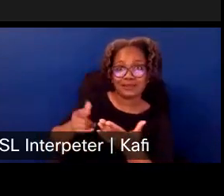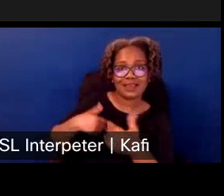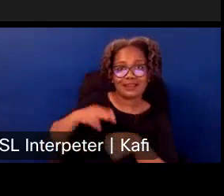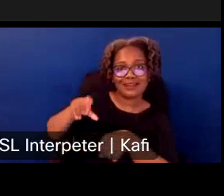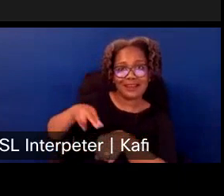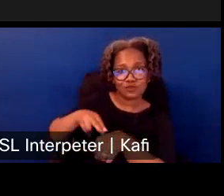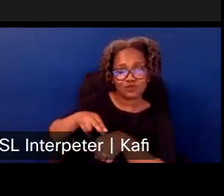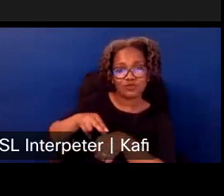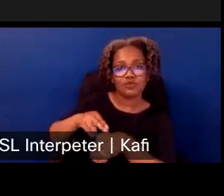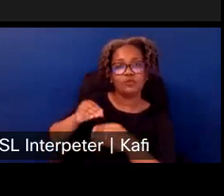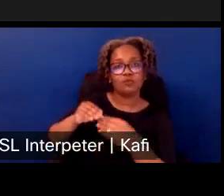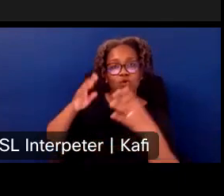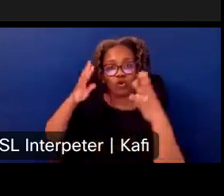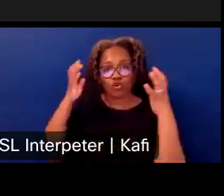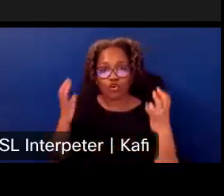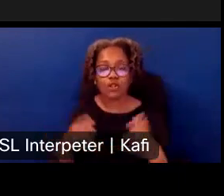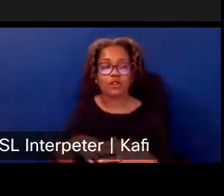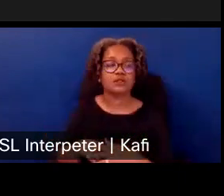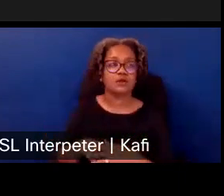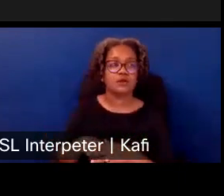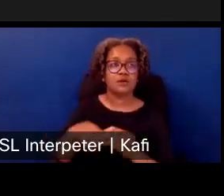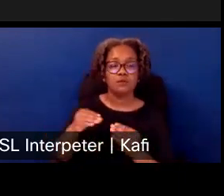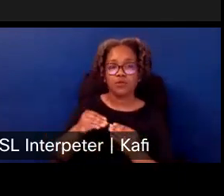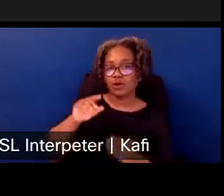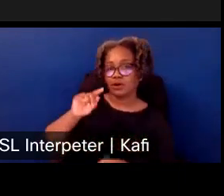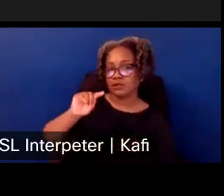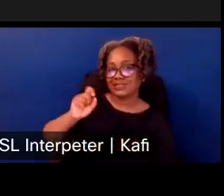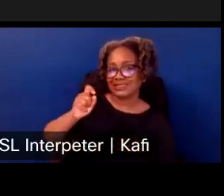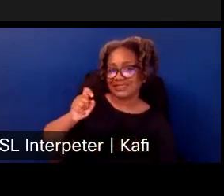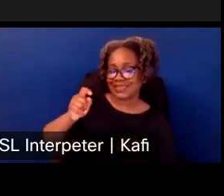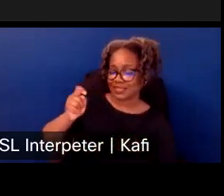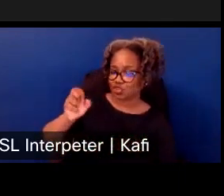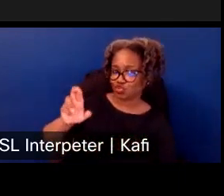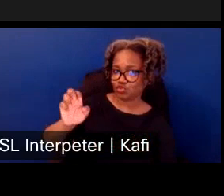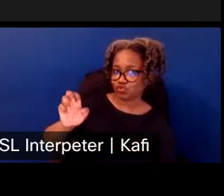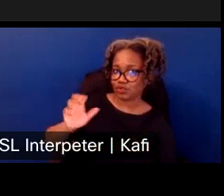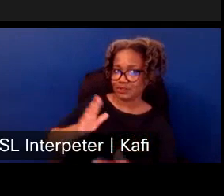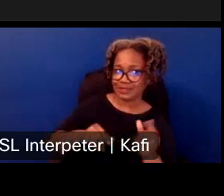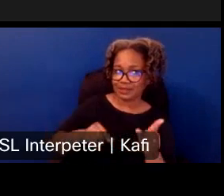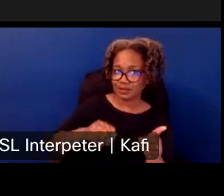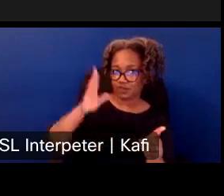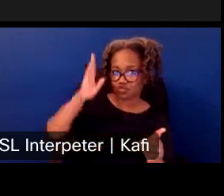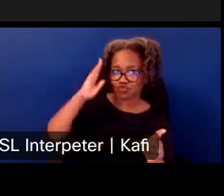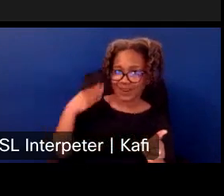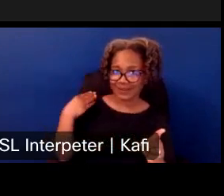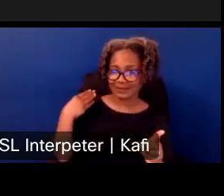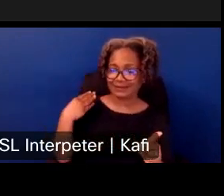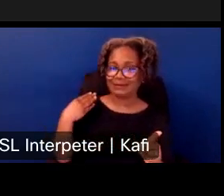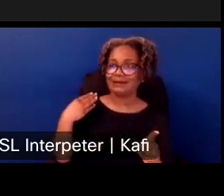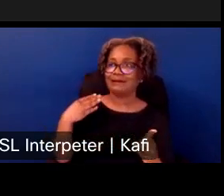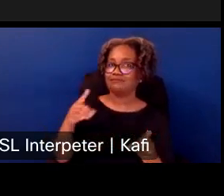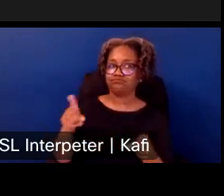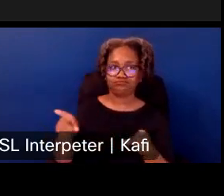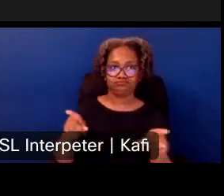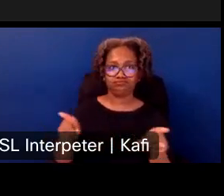much wavier, much more textured than that hair. And so that is a strong contrast. And it